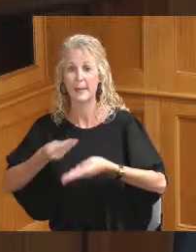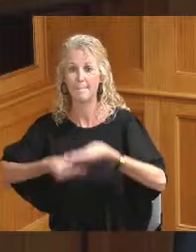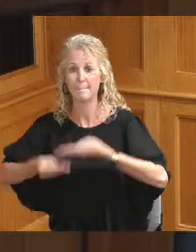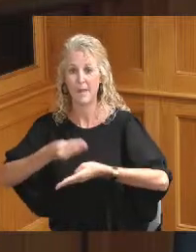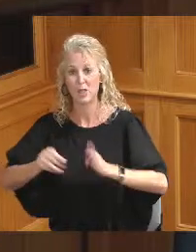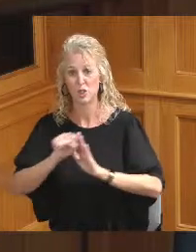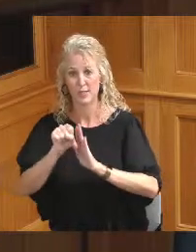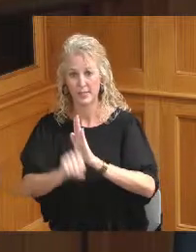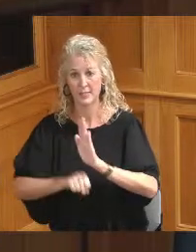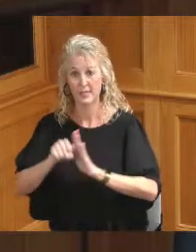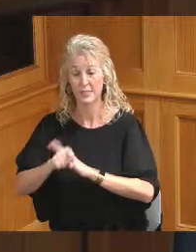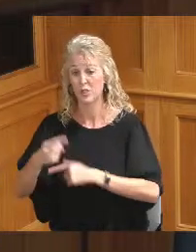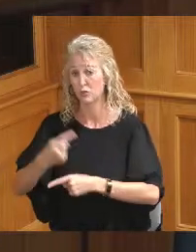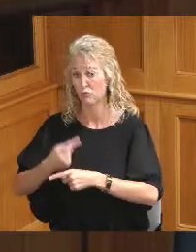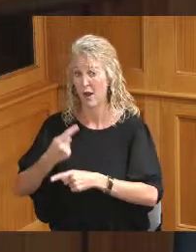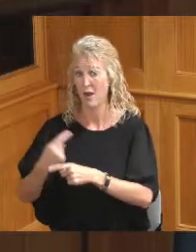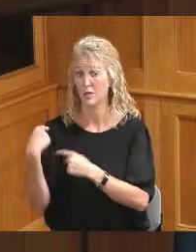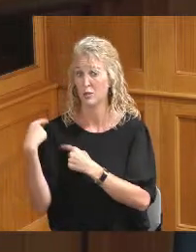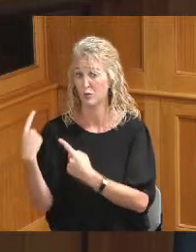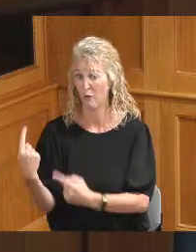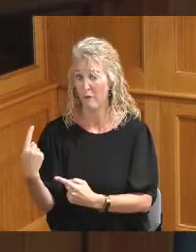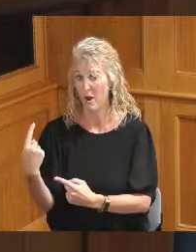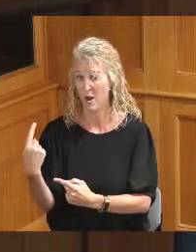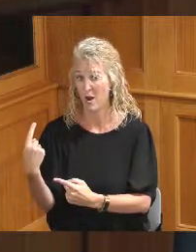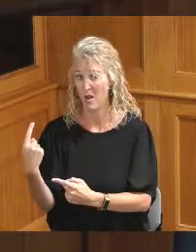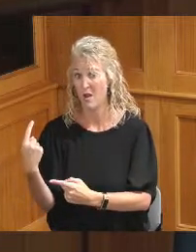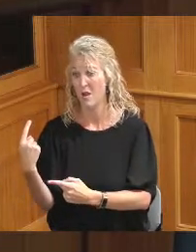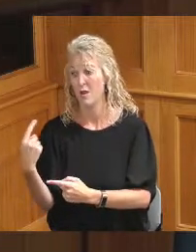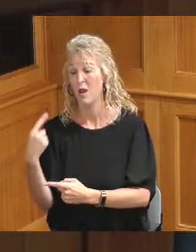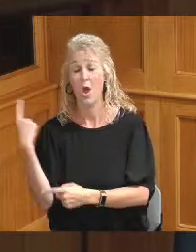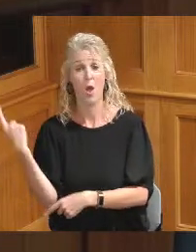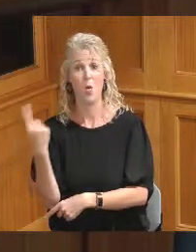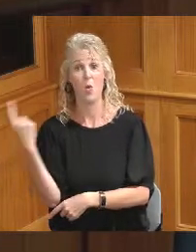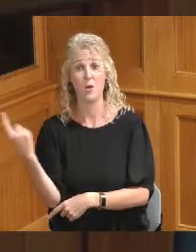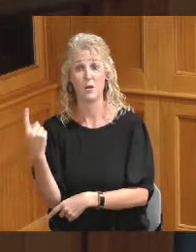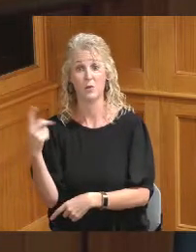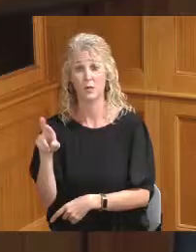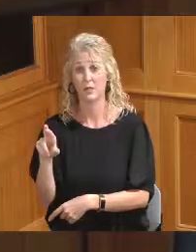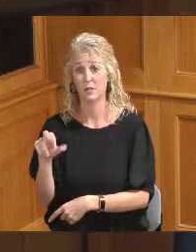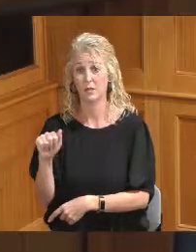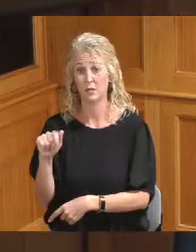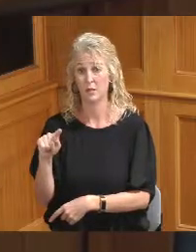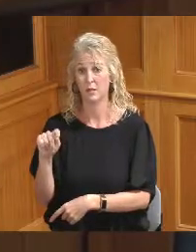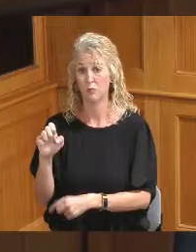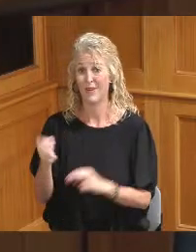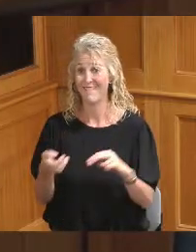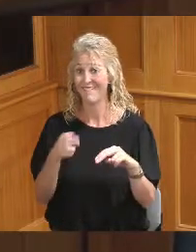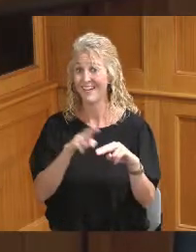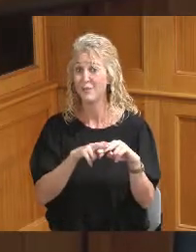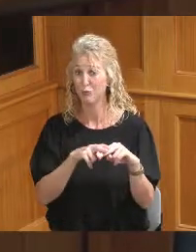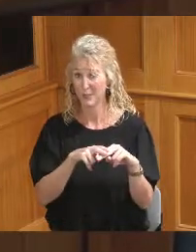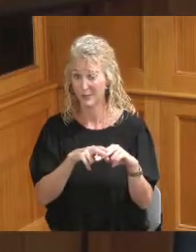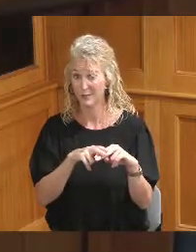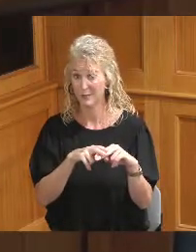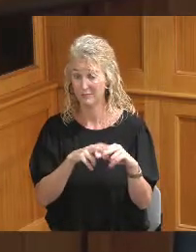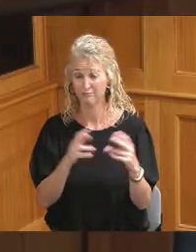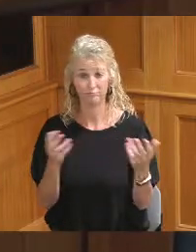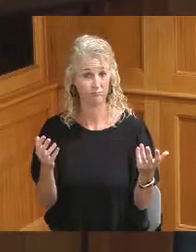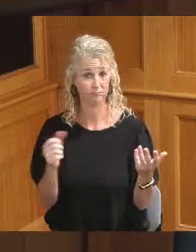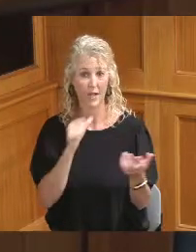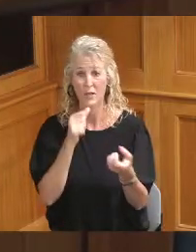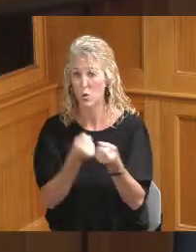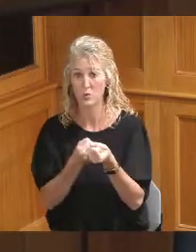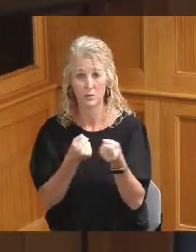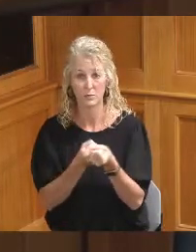And every year thus far, the last couple of years, there's always a rate increase, which I don't